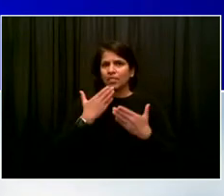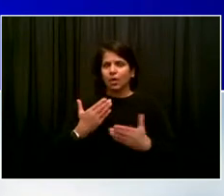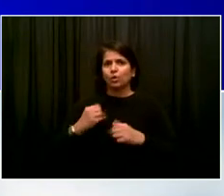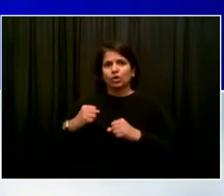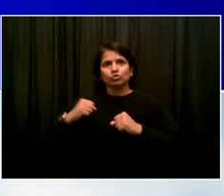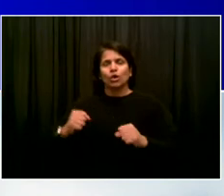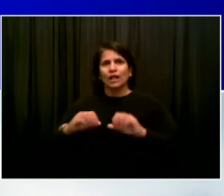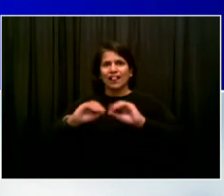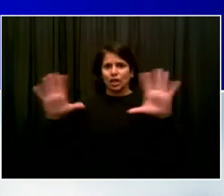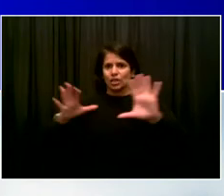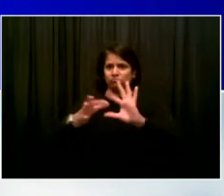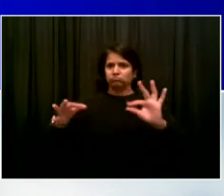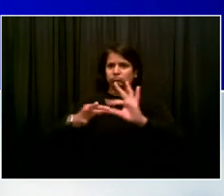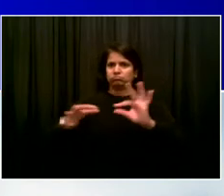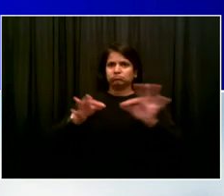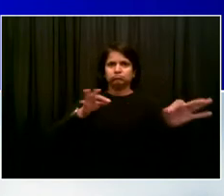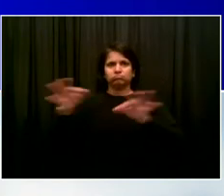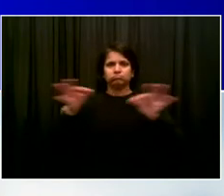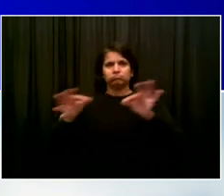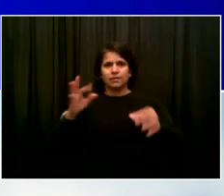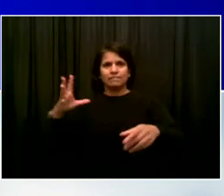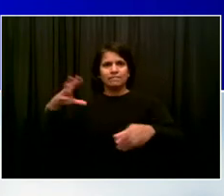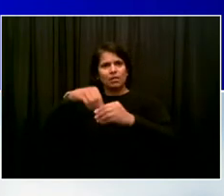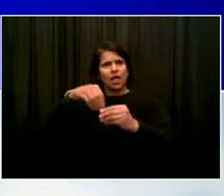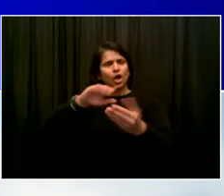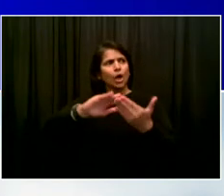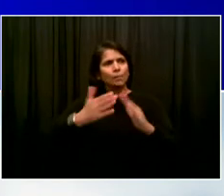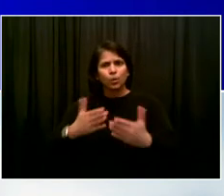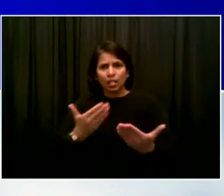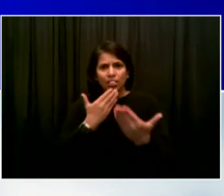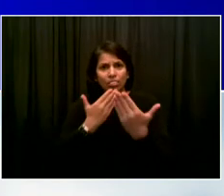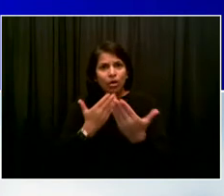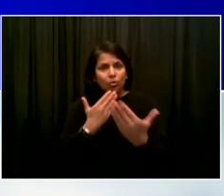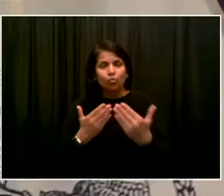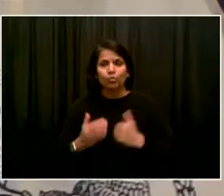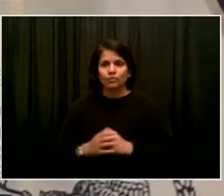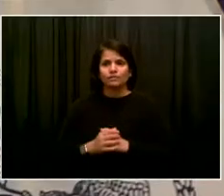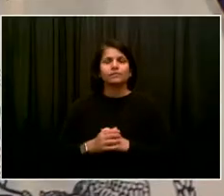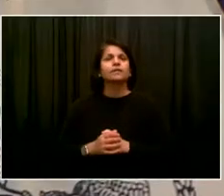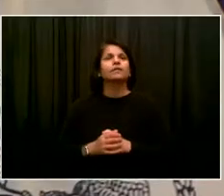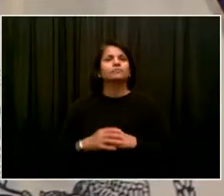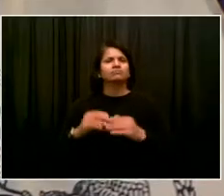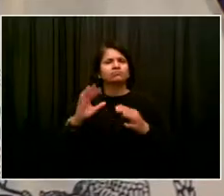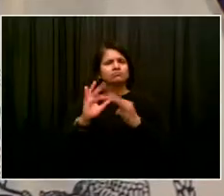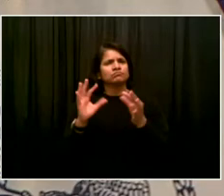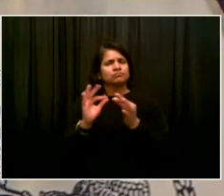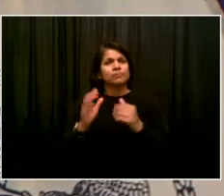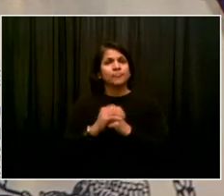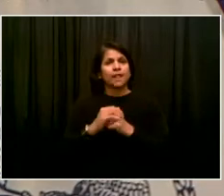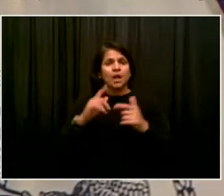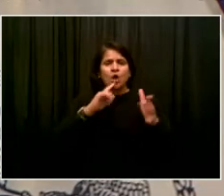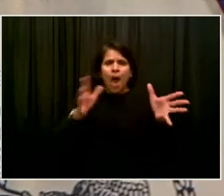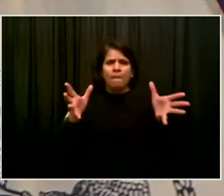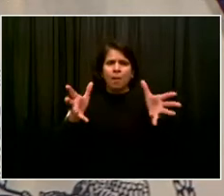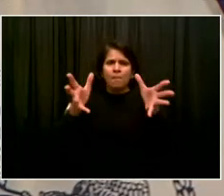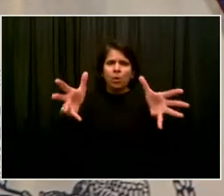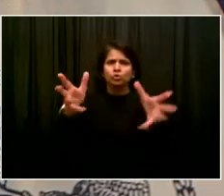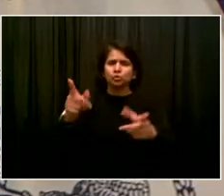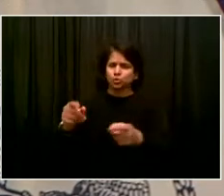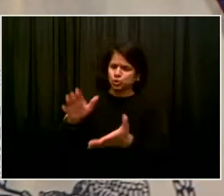you for speaking up on how important it is to keep them in school. Really appreciate you. All right, now